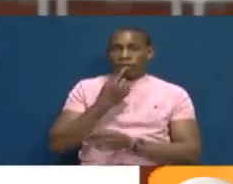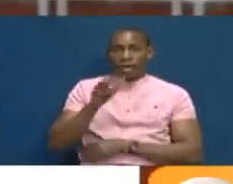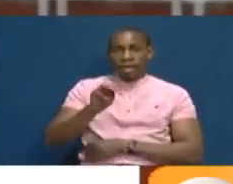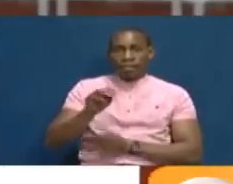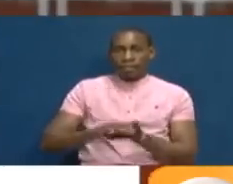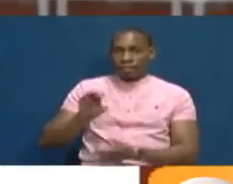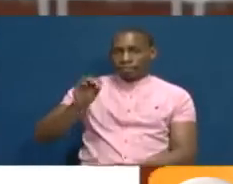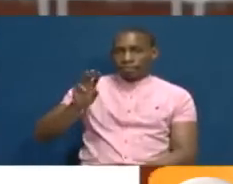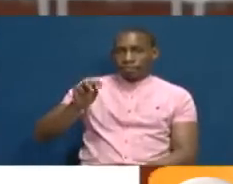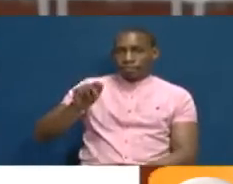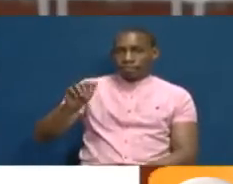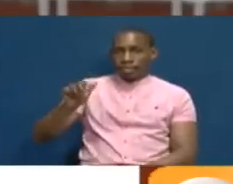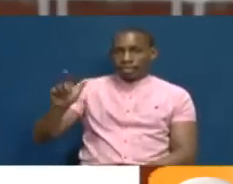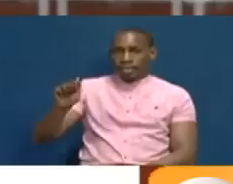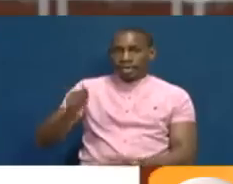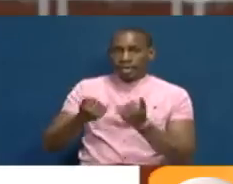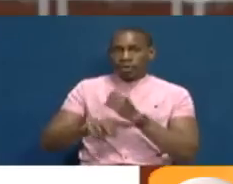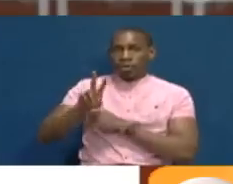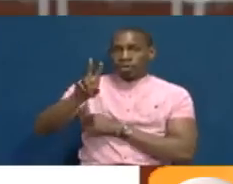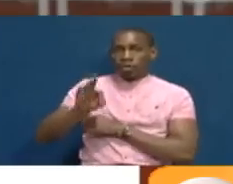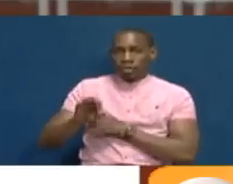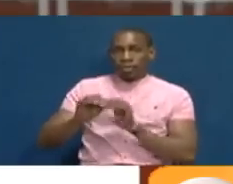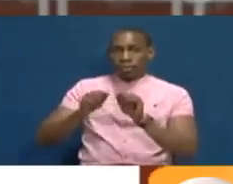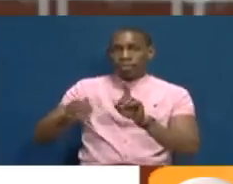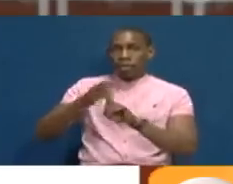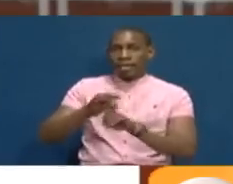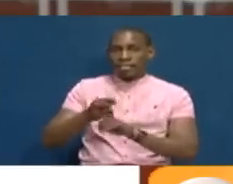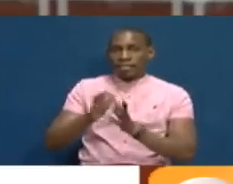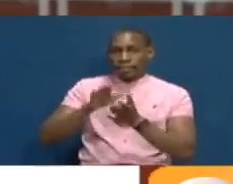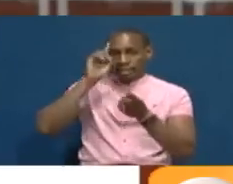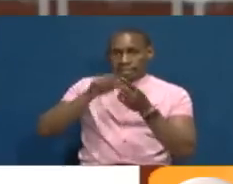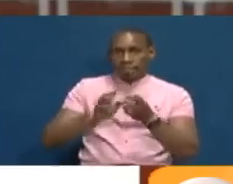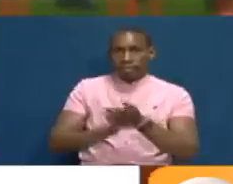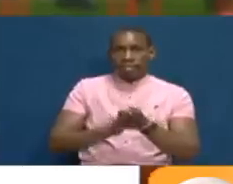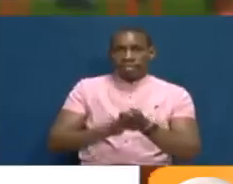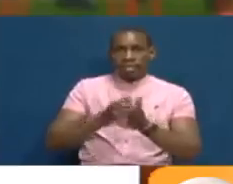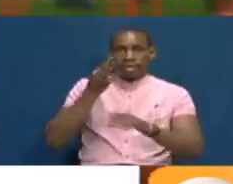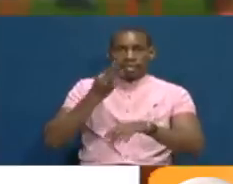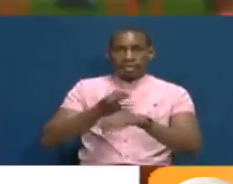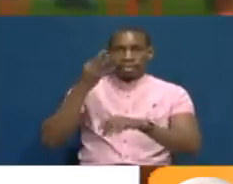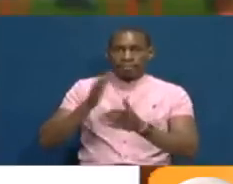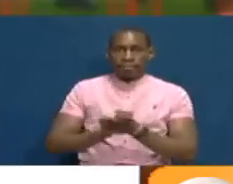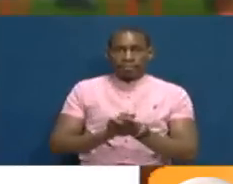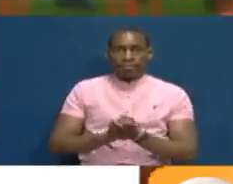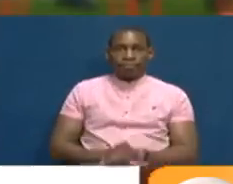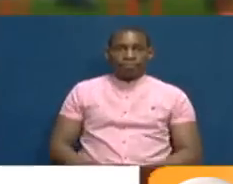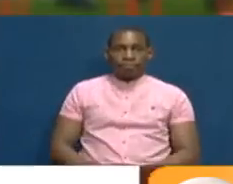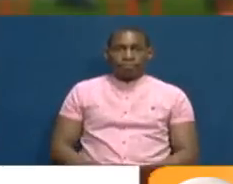meters, Ferdinand Omanyala is already two-thirds of the way to his goal of a triple-triple. Mukami Wambora